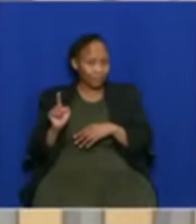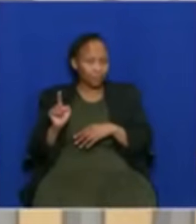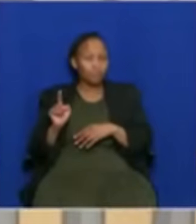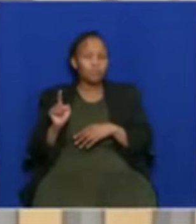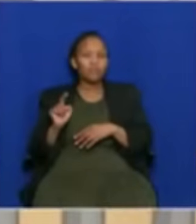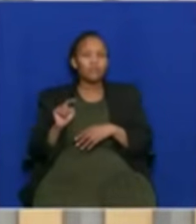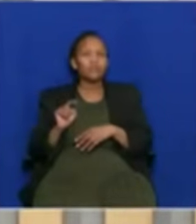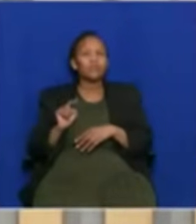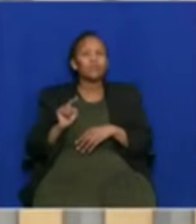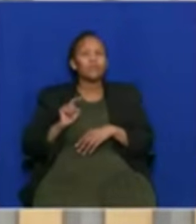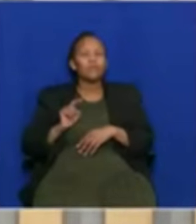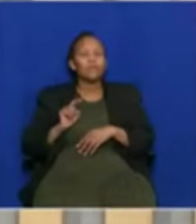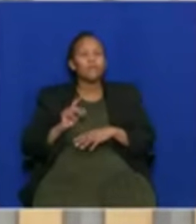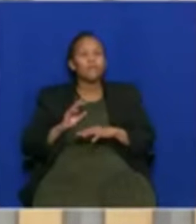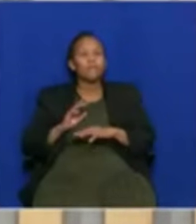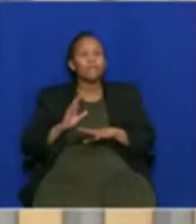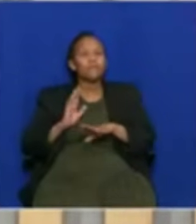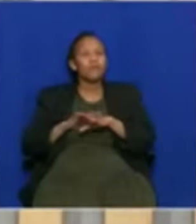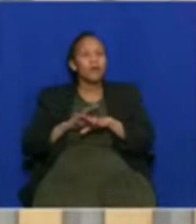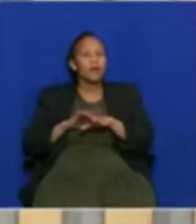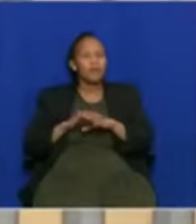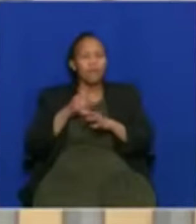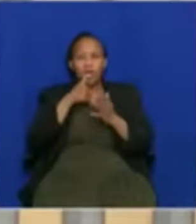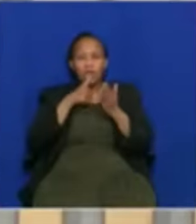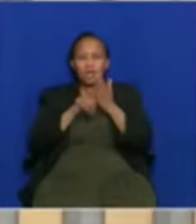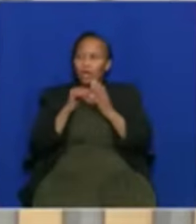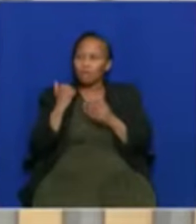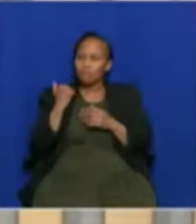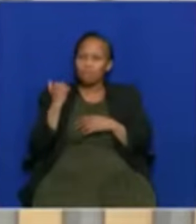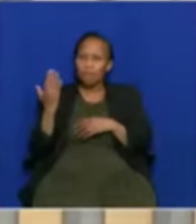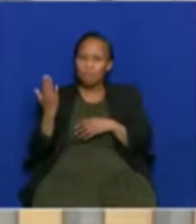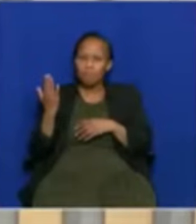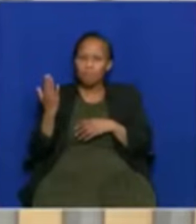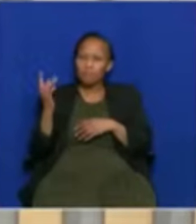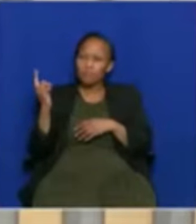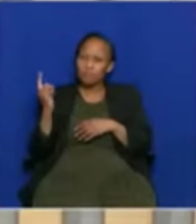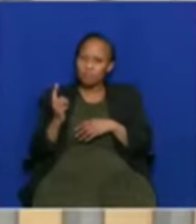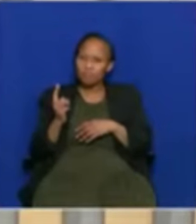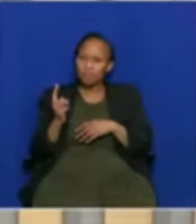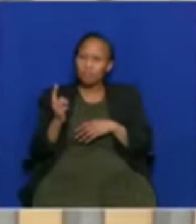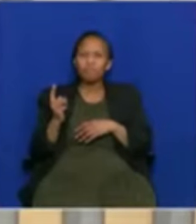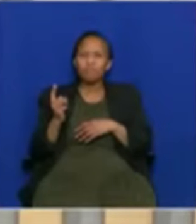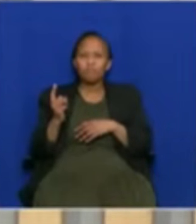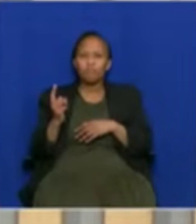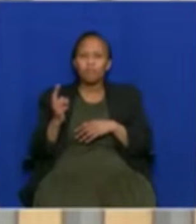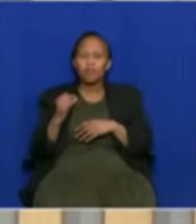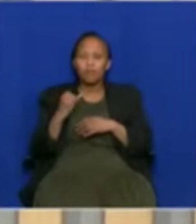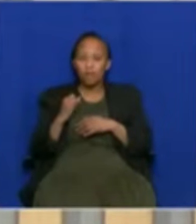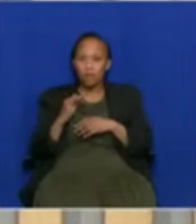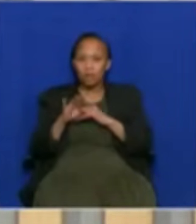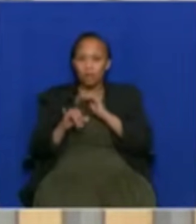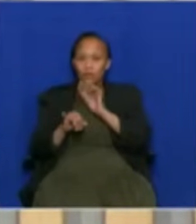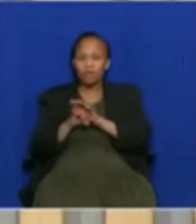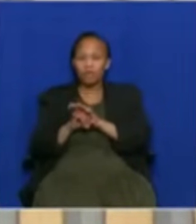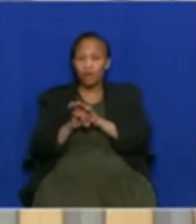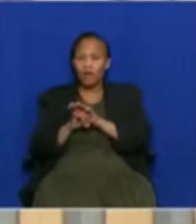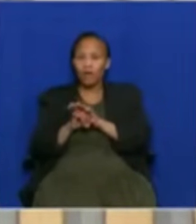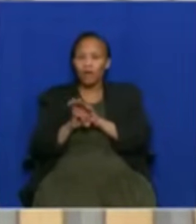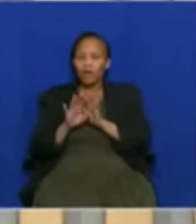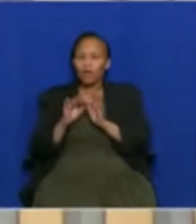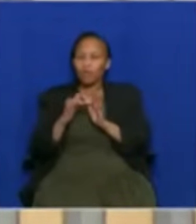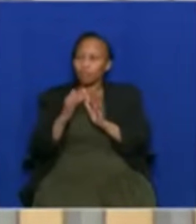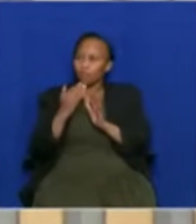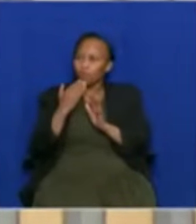prepared the summons, we knew who she was. Through investigation, we had identified her, and we knew who she was. Well, I apologize